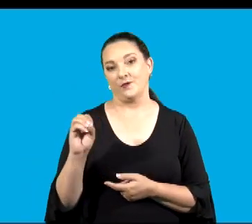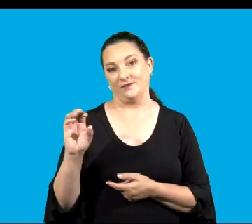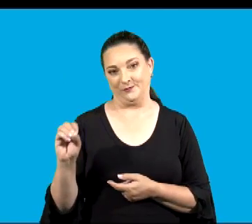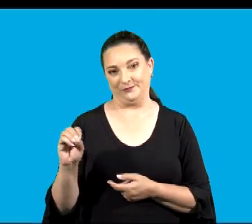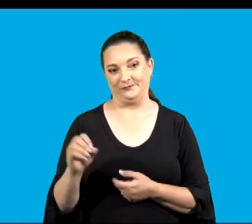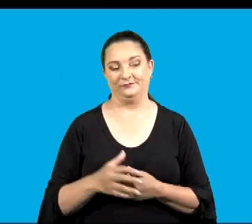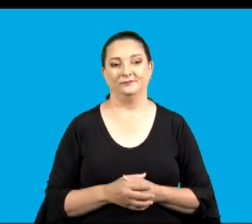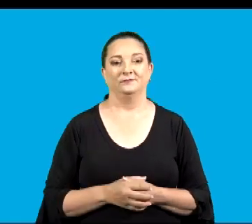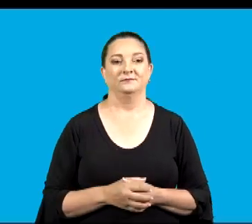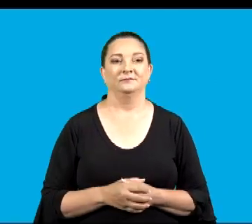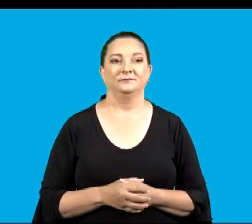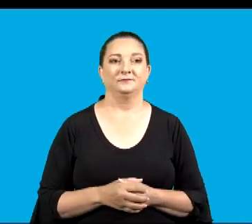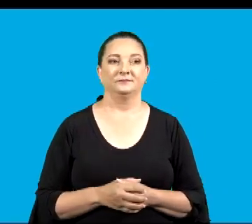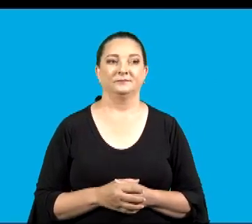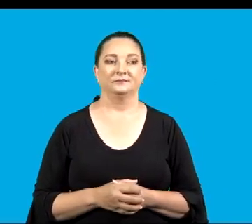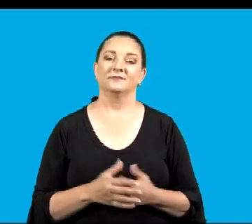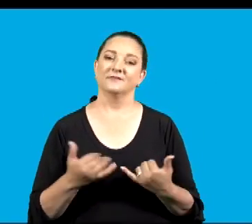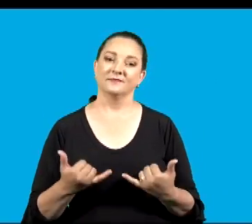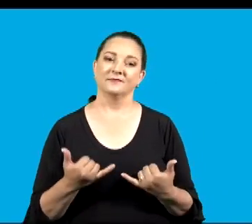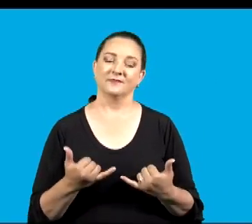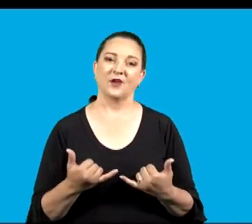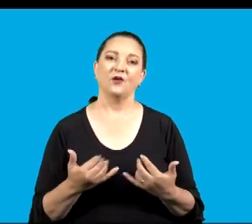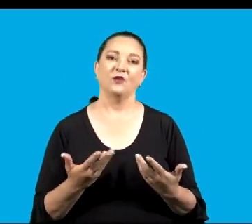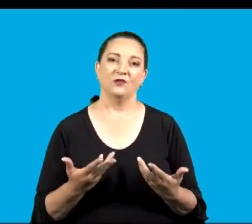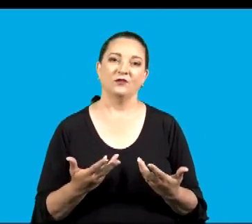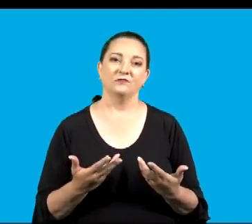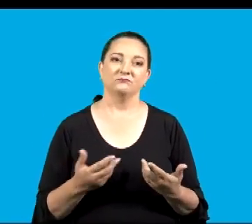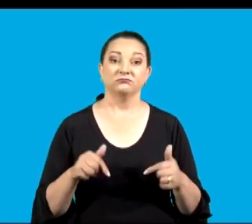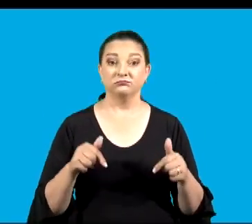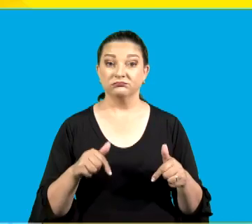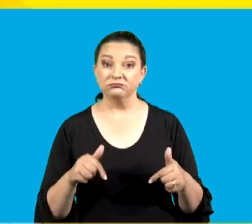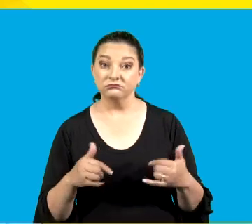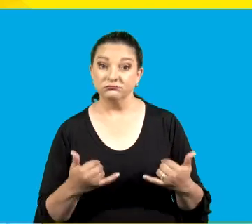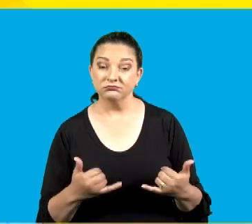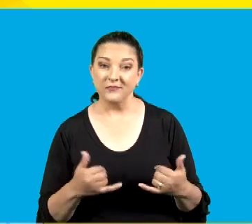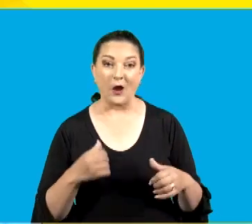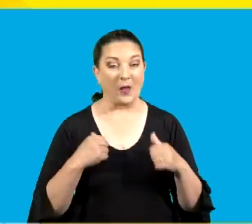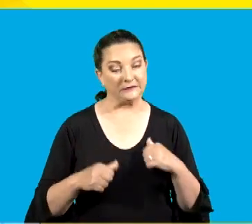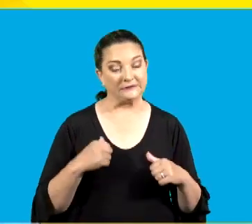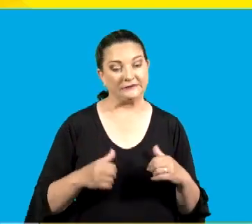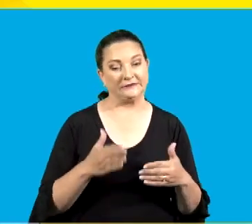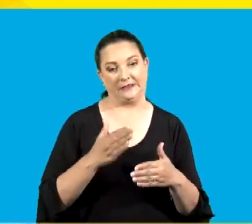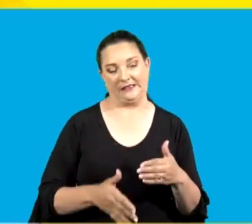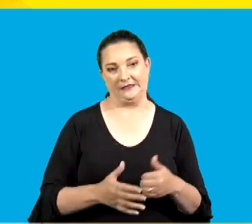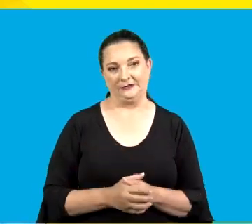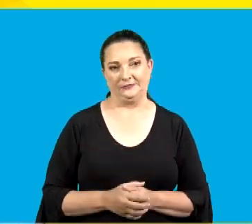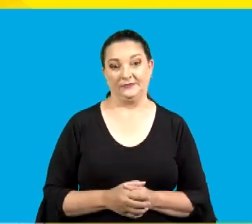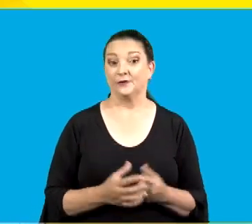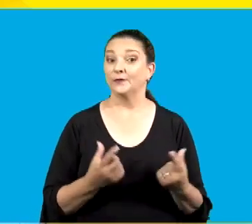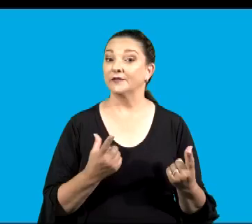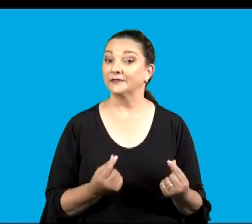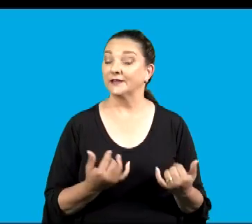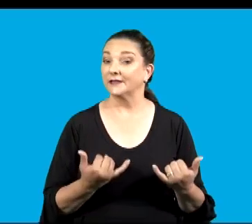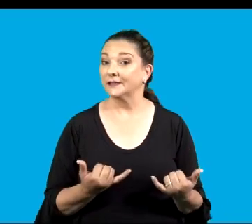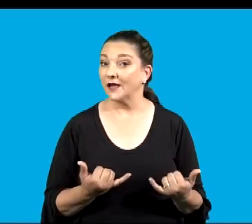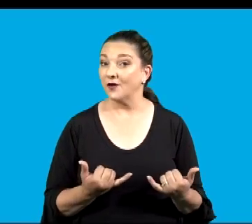9,900. And then we come to the end of this particular activity. We have